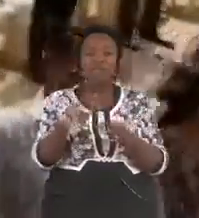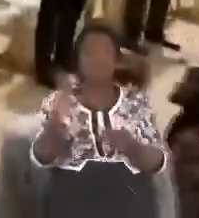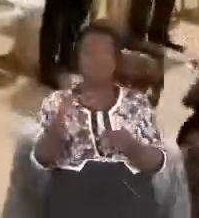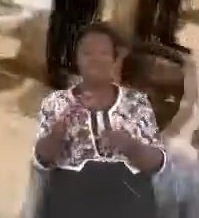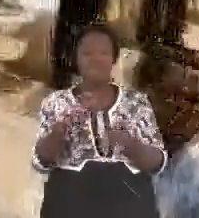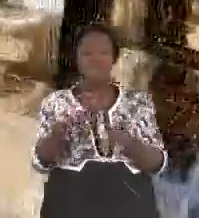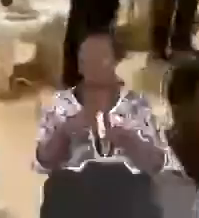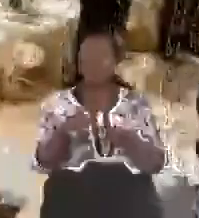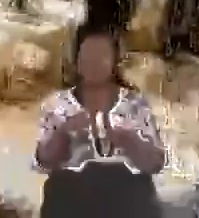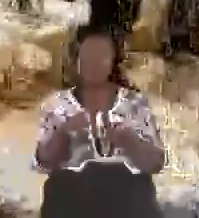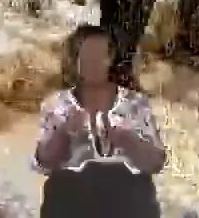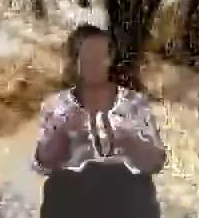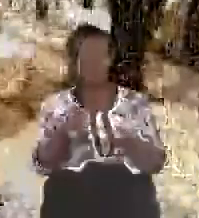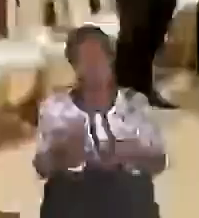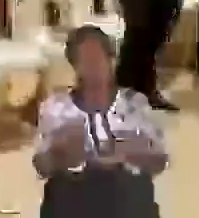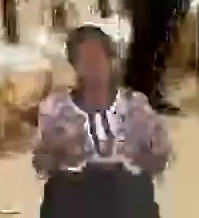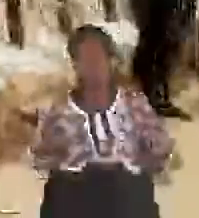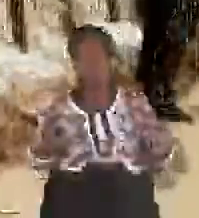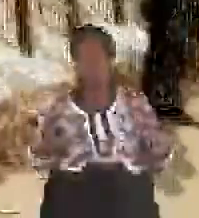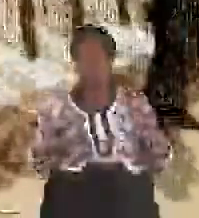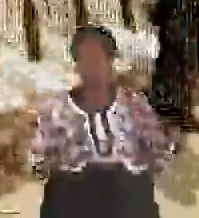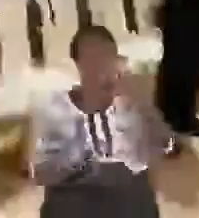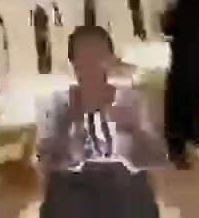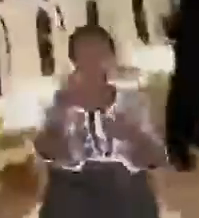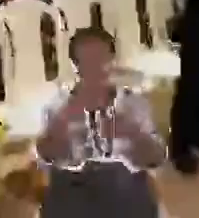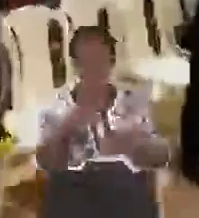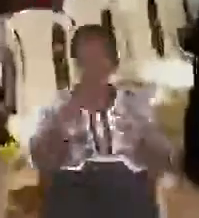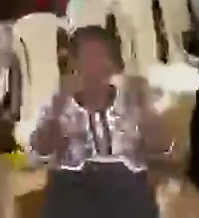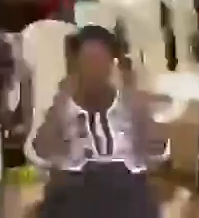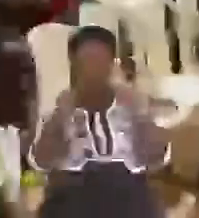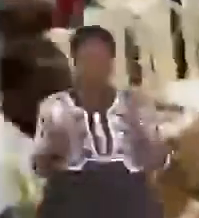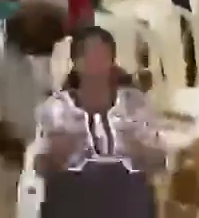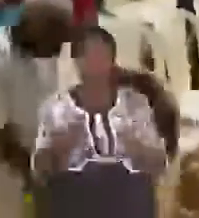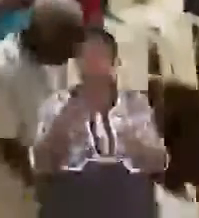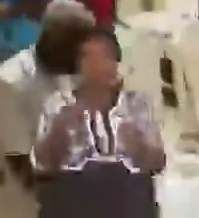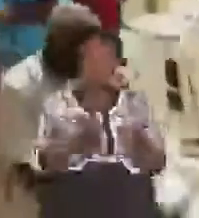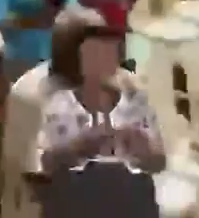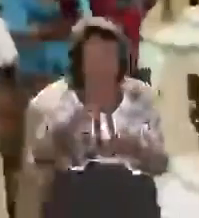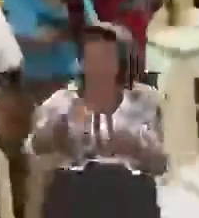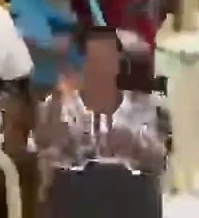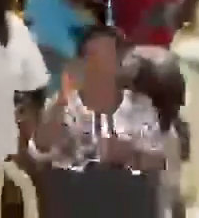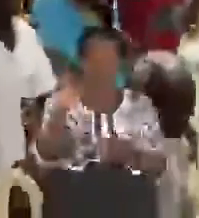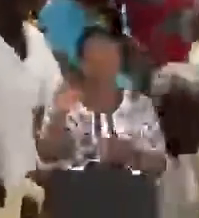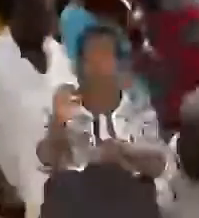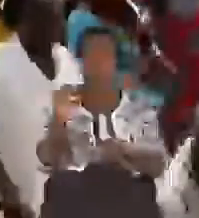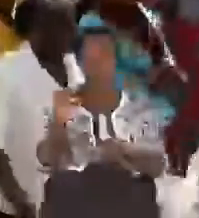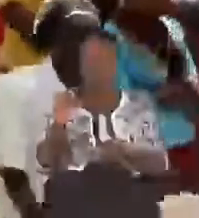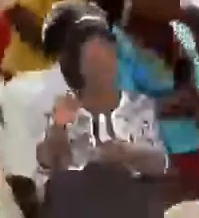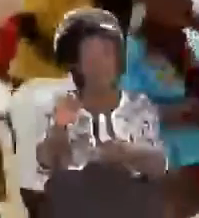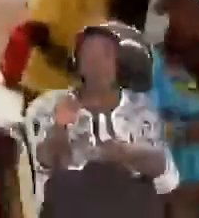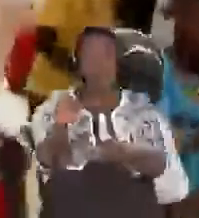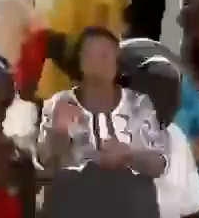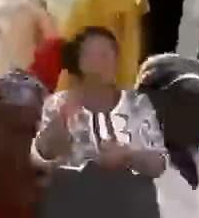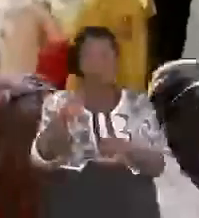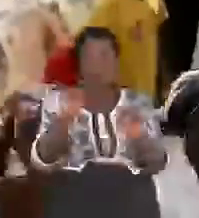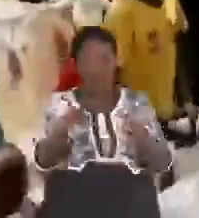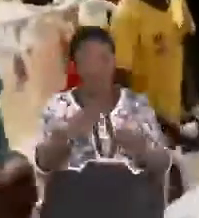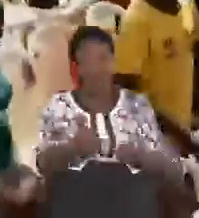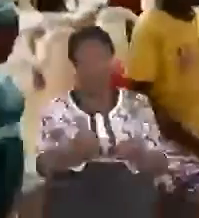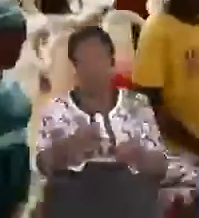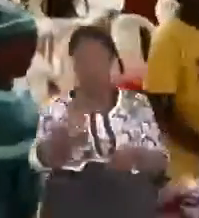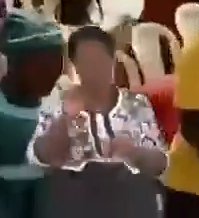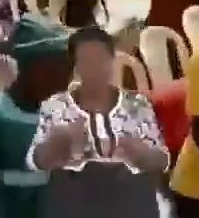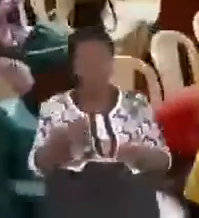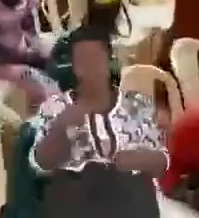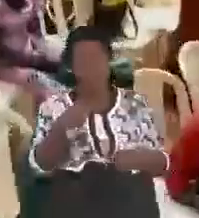you the fire and the power of the holy ghost you cannot see but never so much as